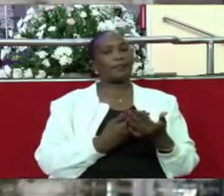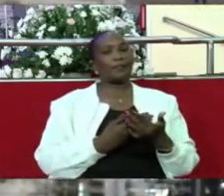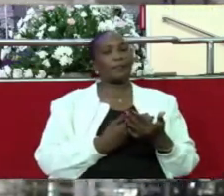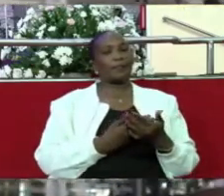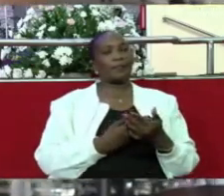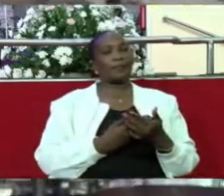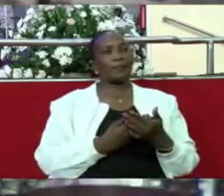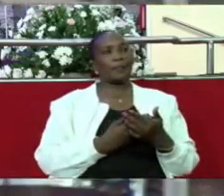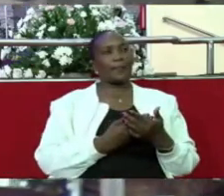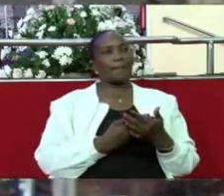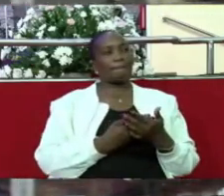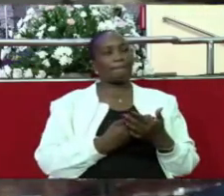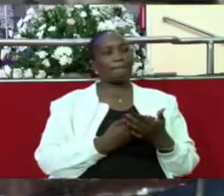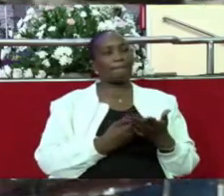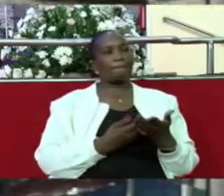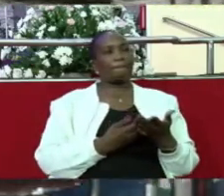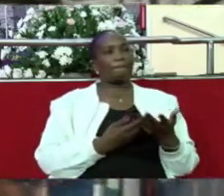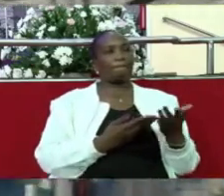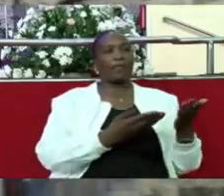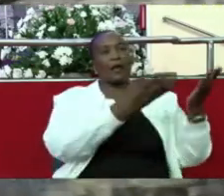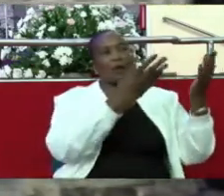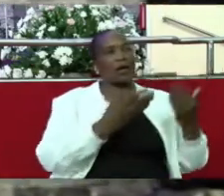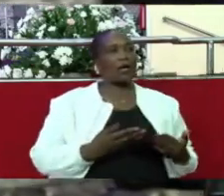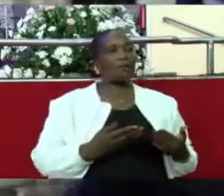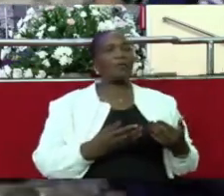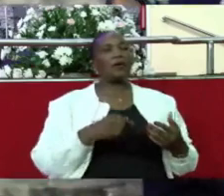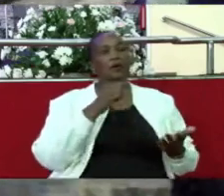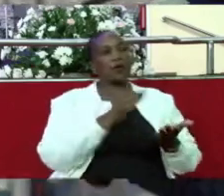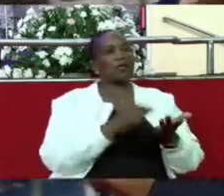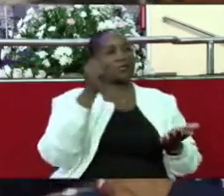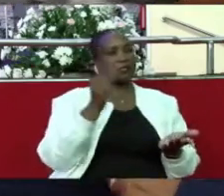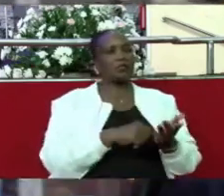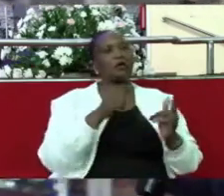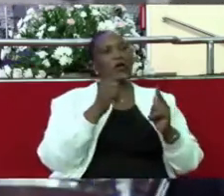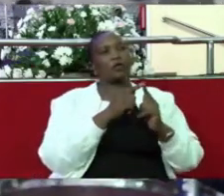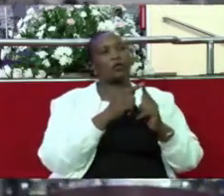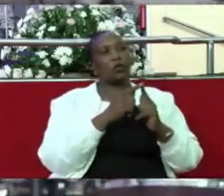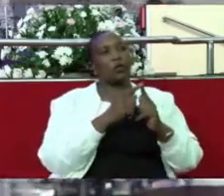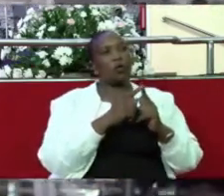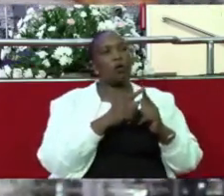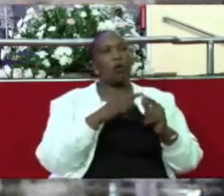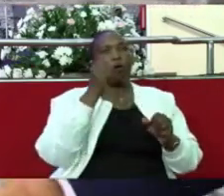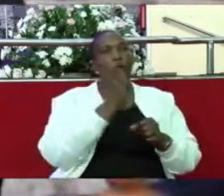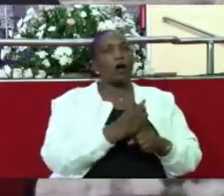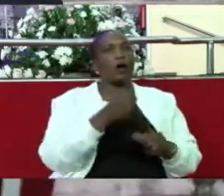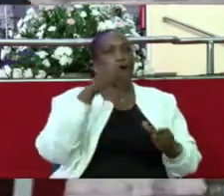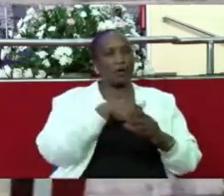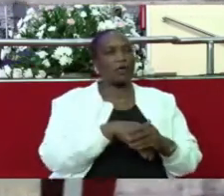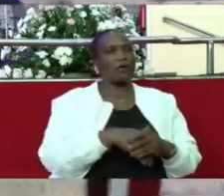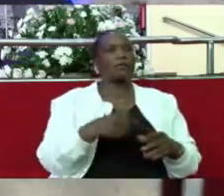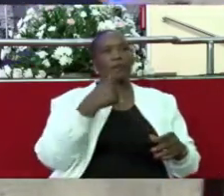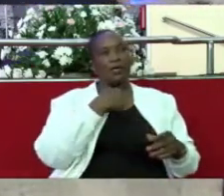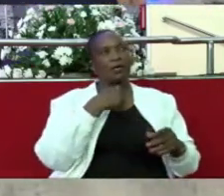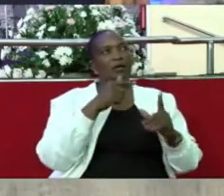I invite grace that it can work in me, it can make me to be the